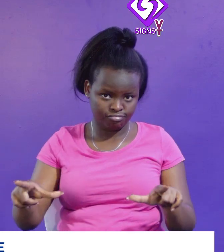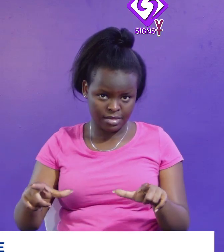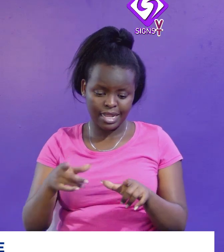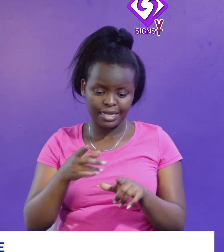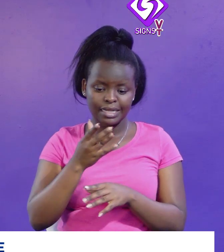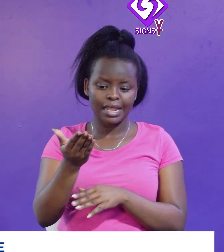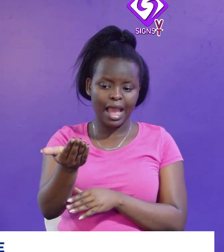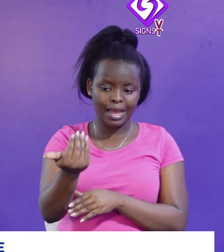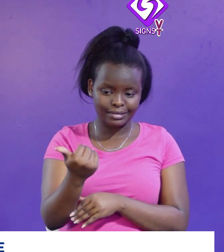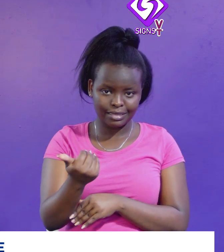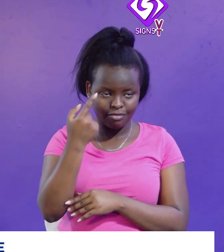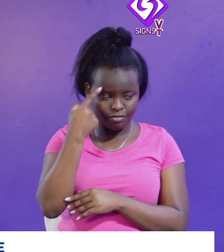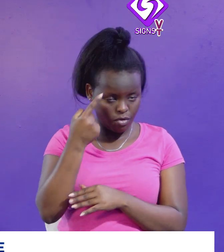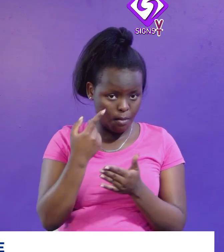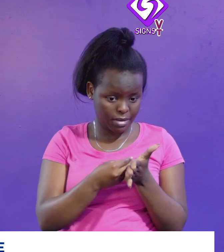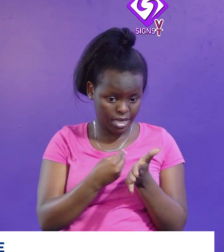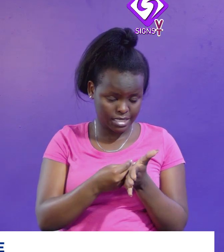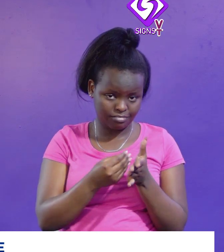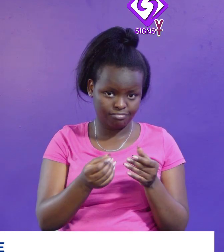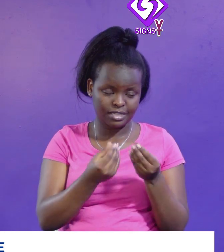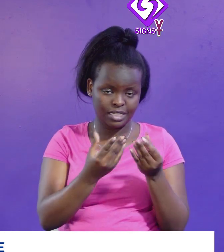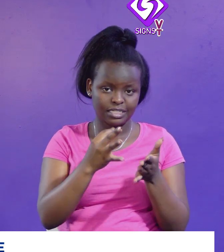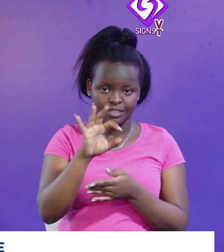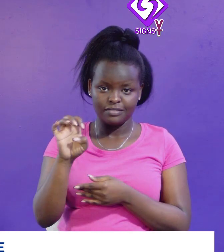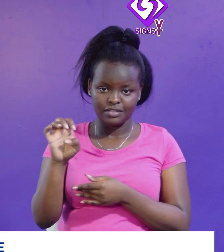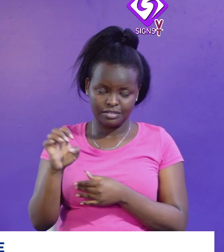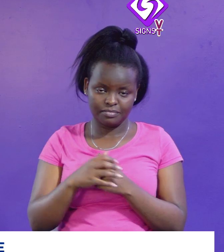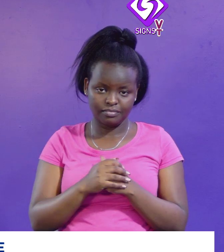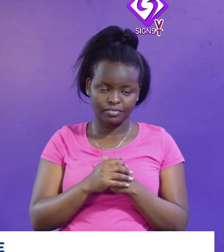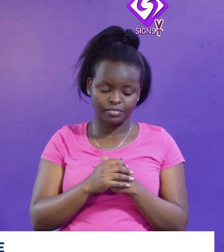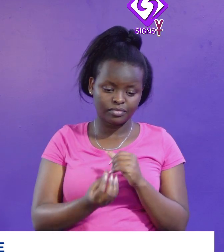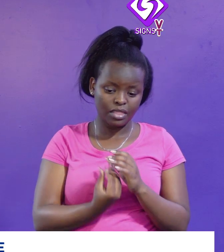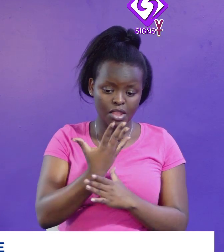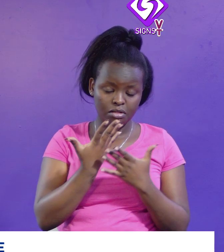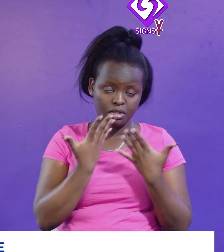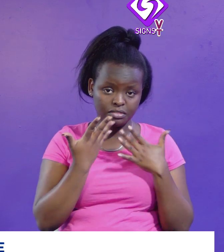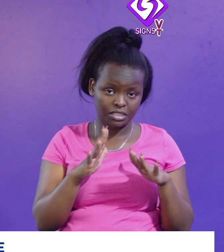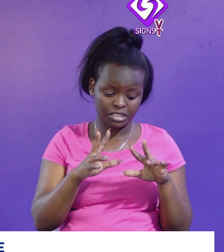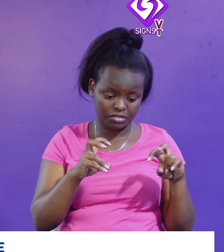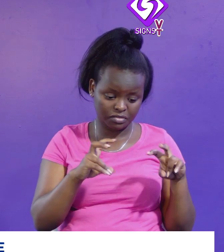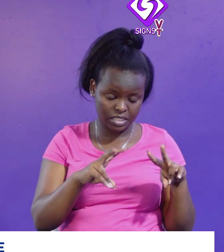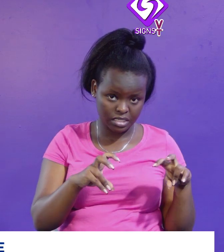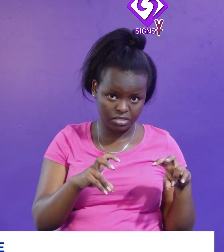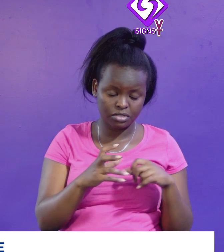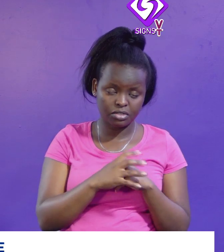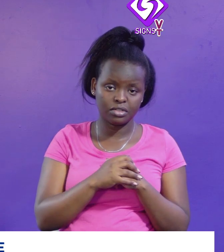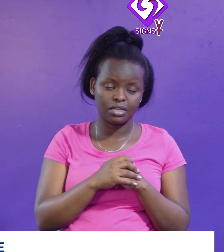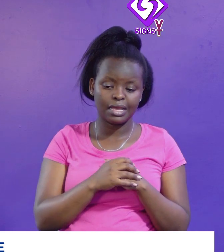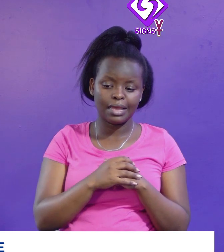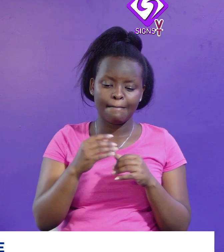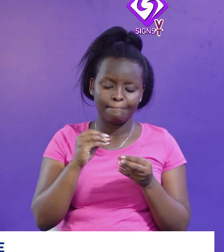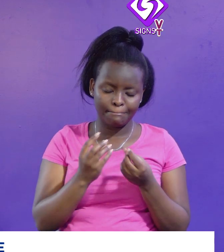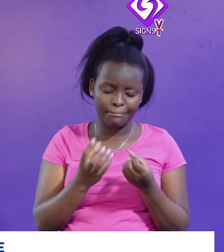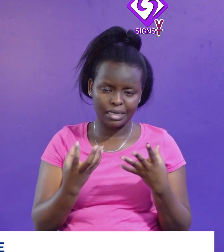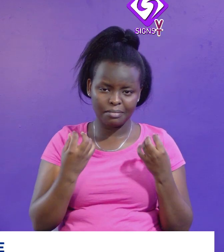fees. The arrest was made during an EACC operation launched after the commission received numerous complaints